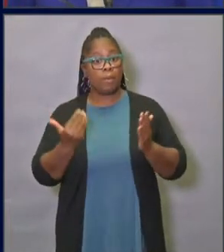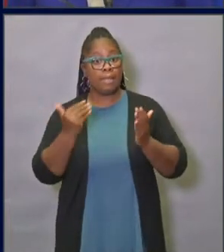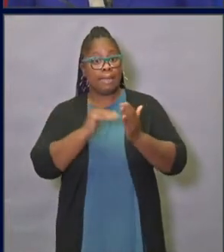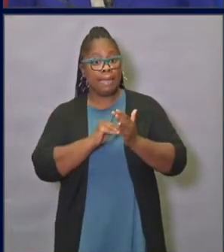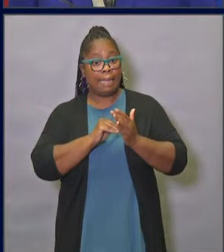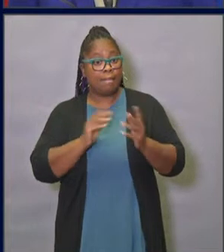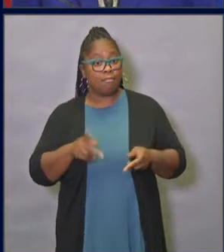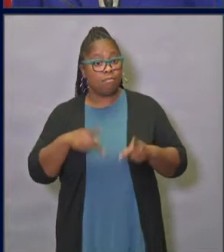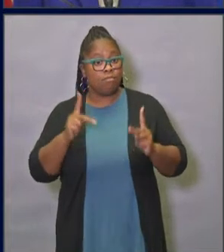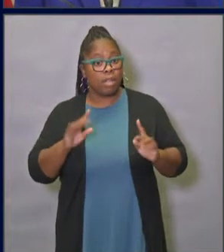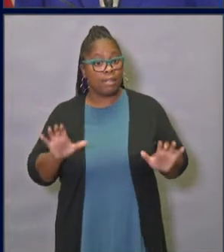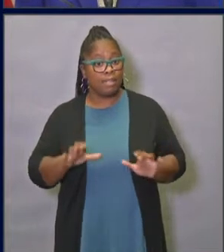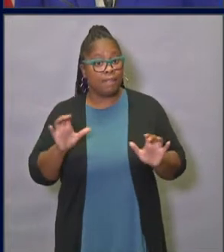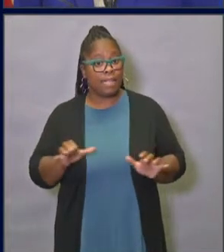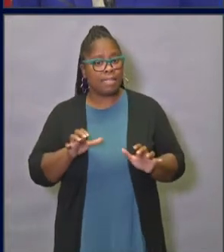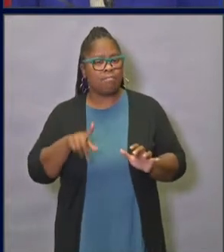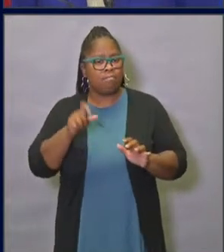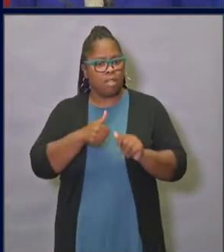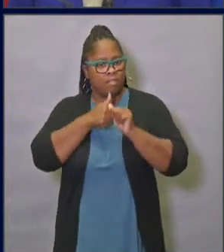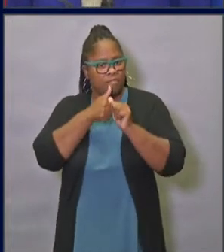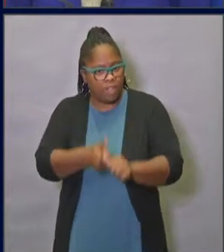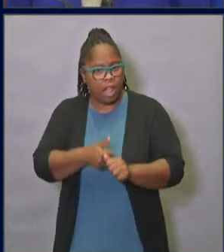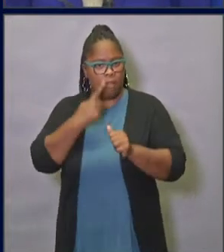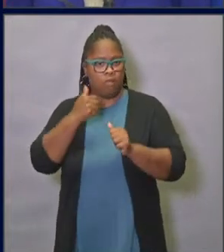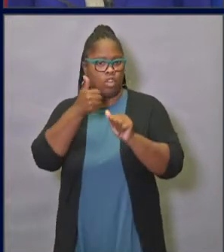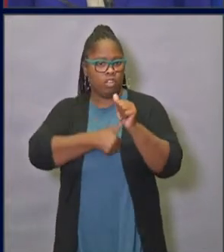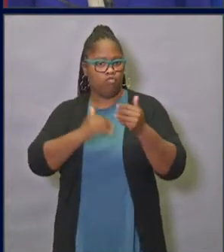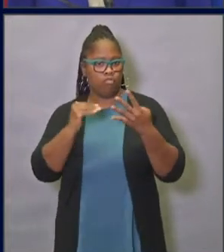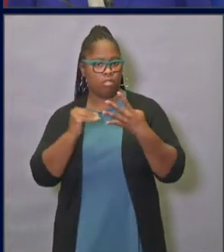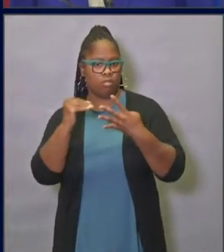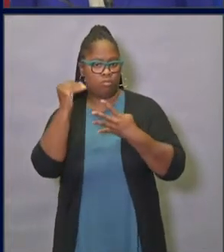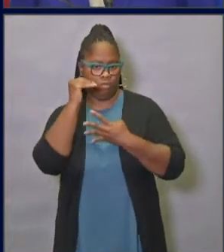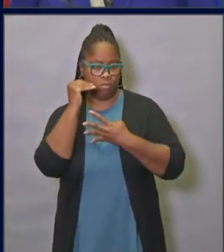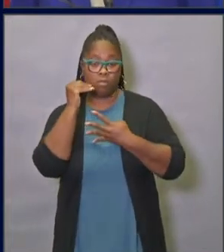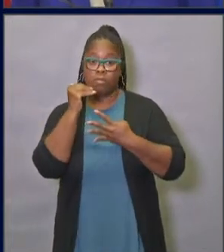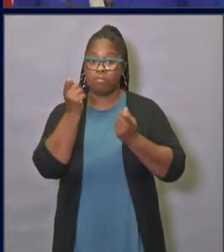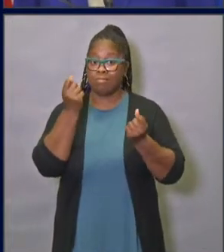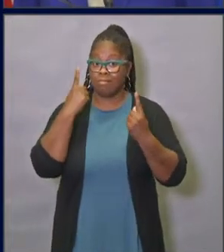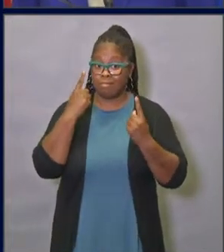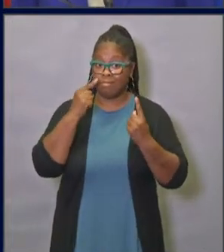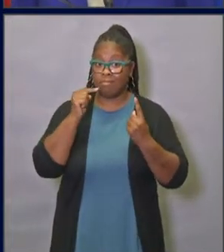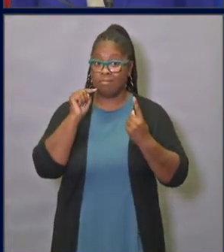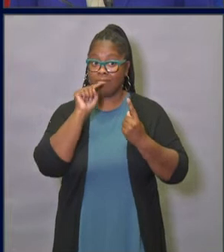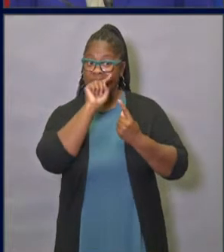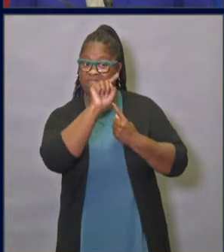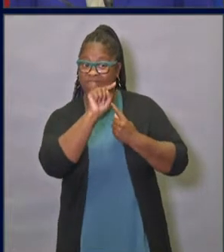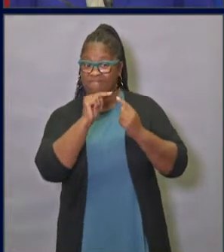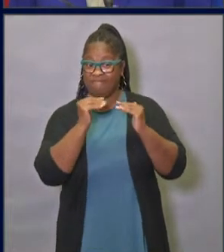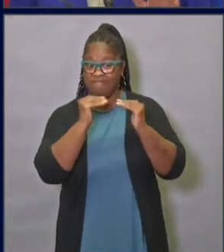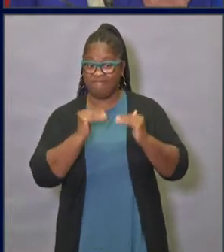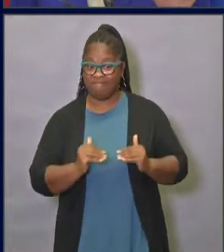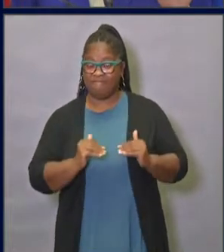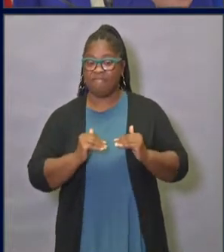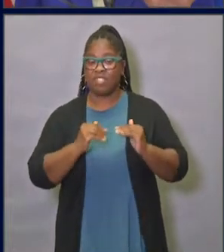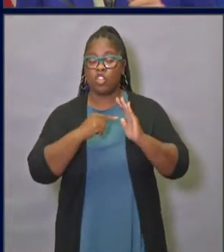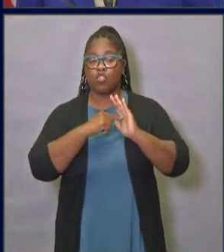permitted activities are aligned with each tier. And as a reminder, this tier shows us that the